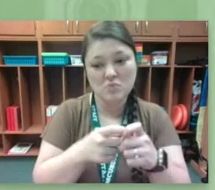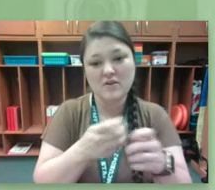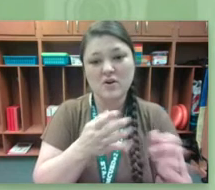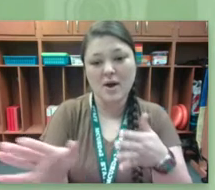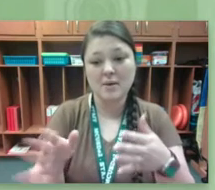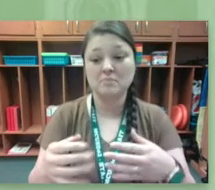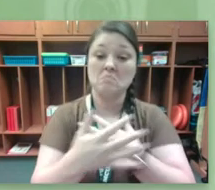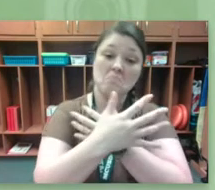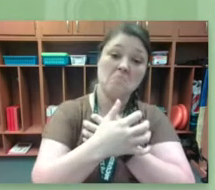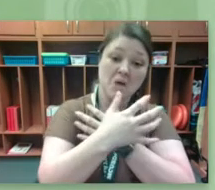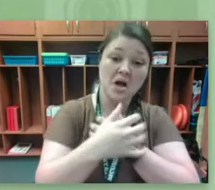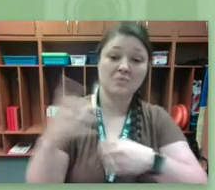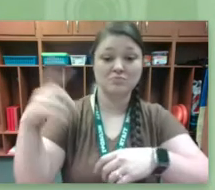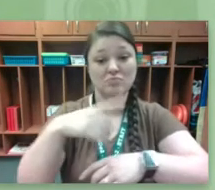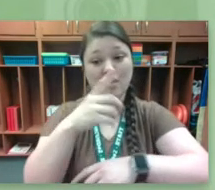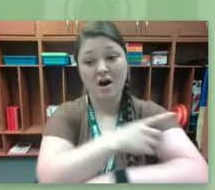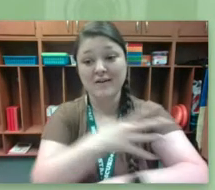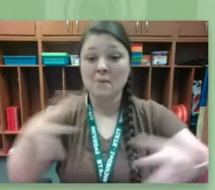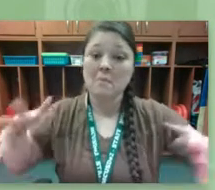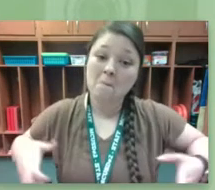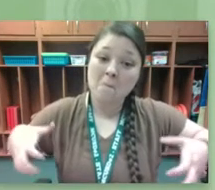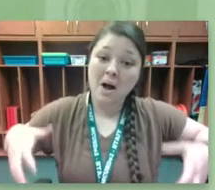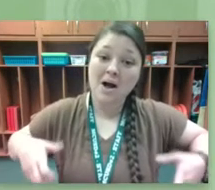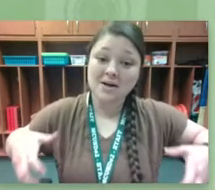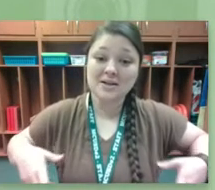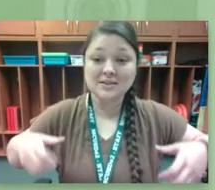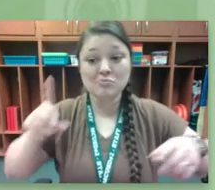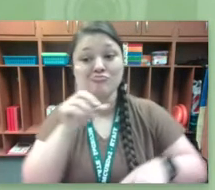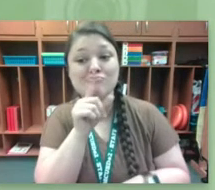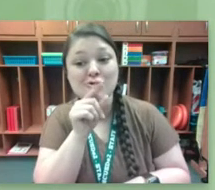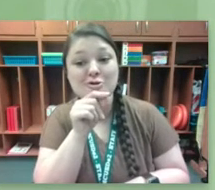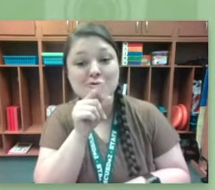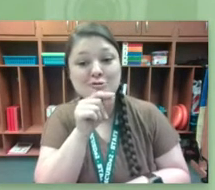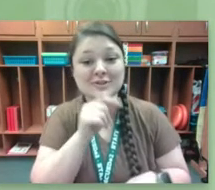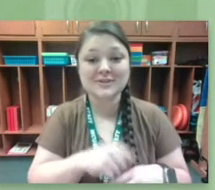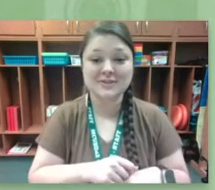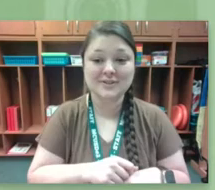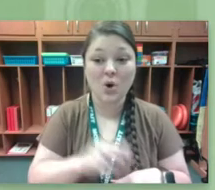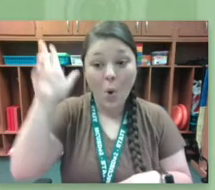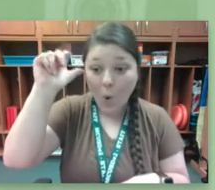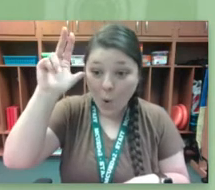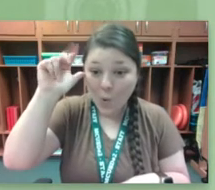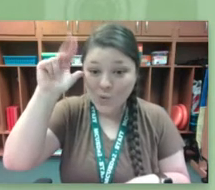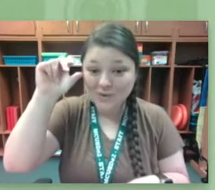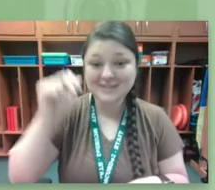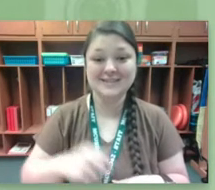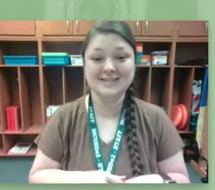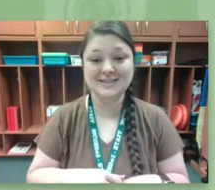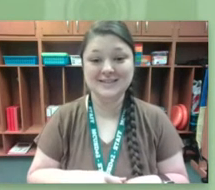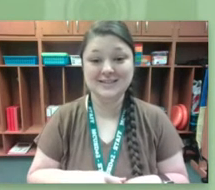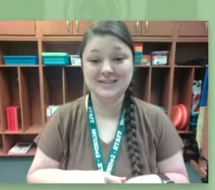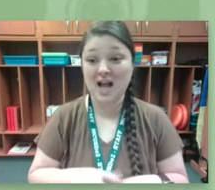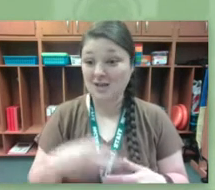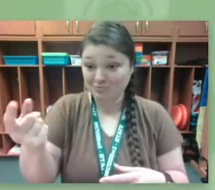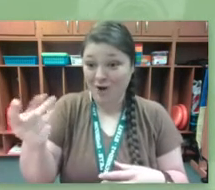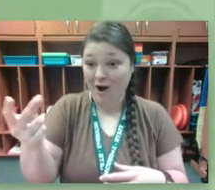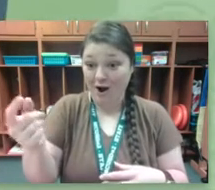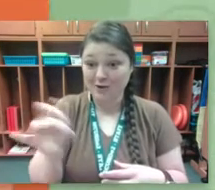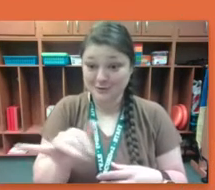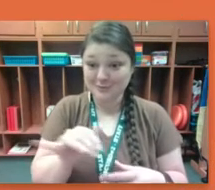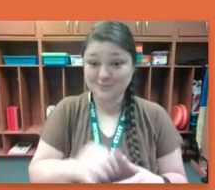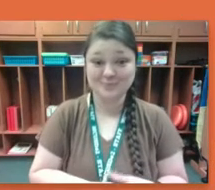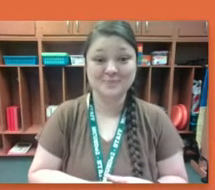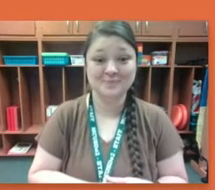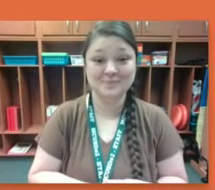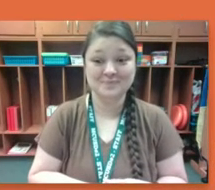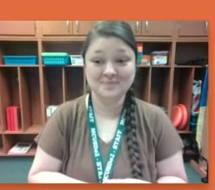bears, dolphins, monkeys, birds, horses, and dogs.